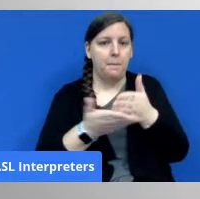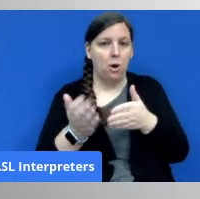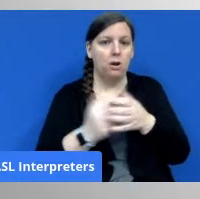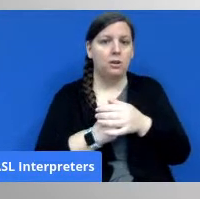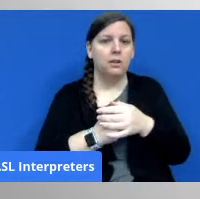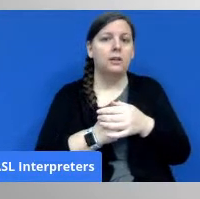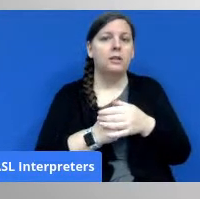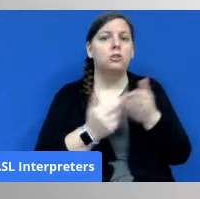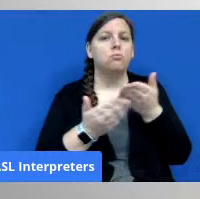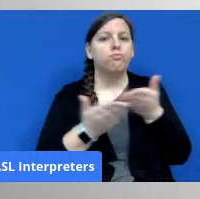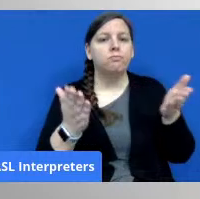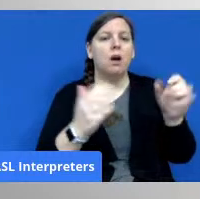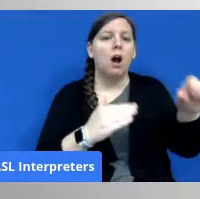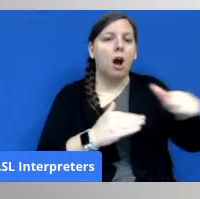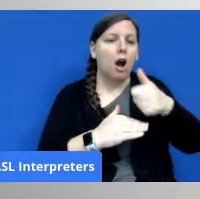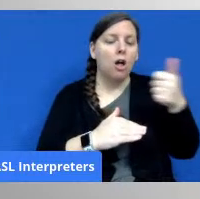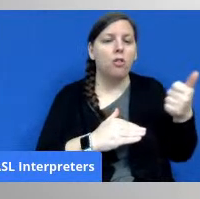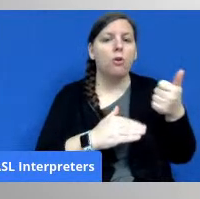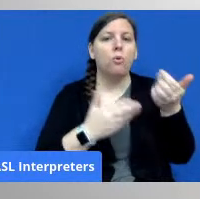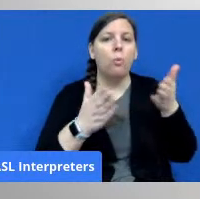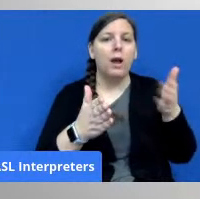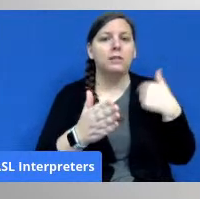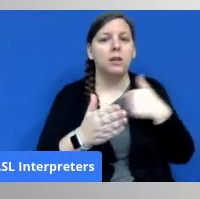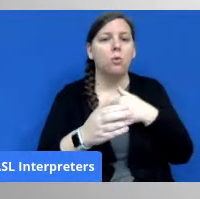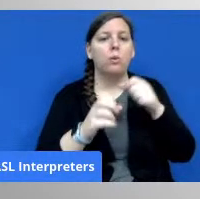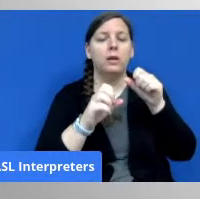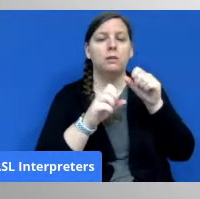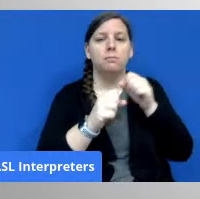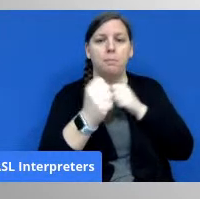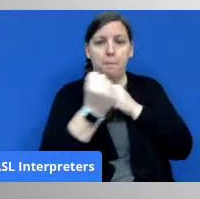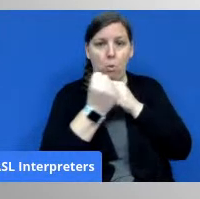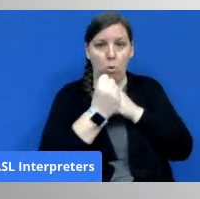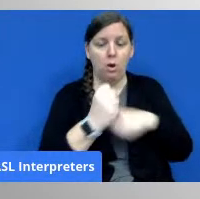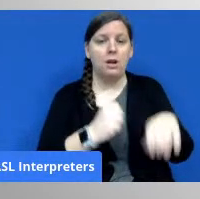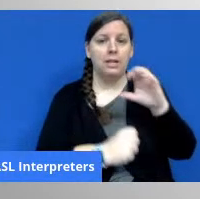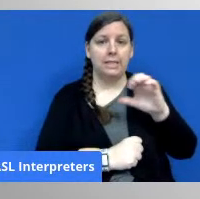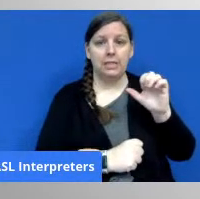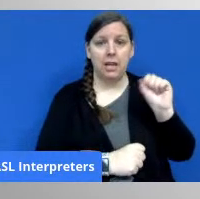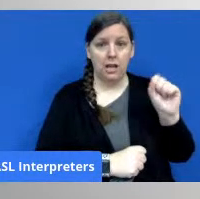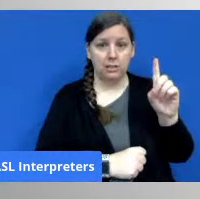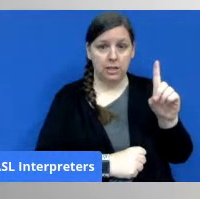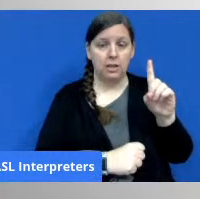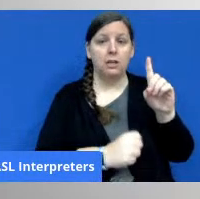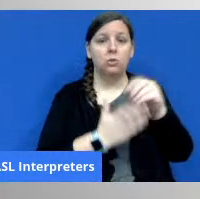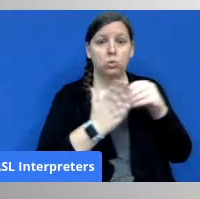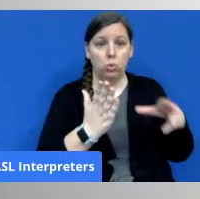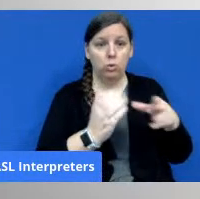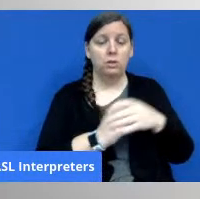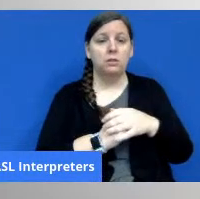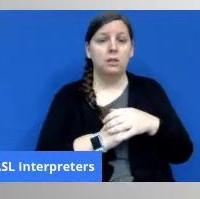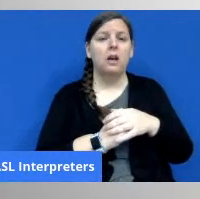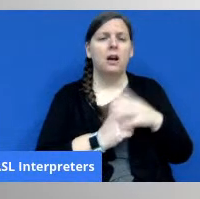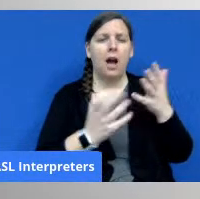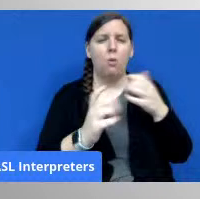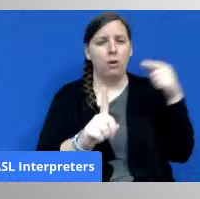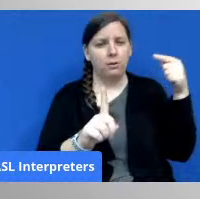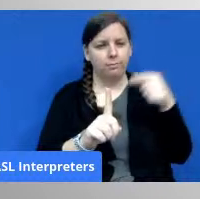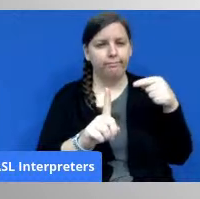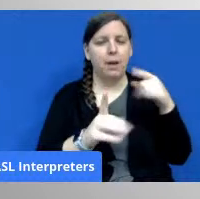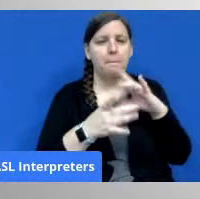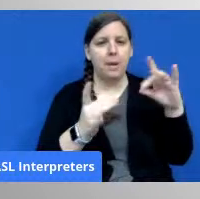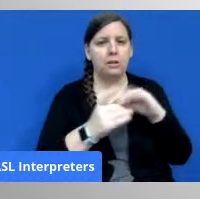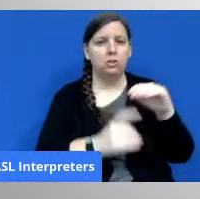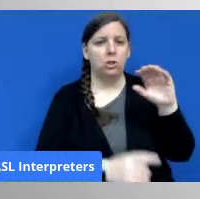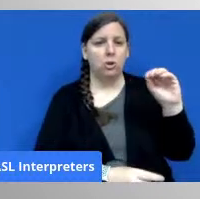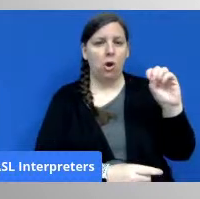have been around for a long time. I particularly wanted to mention the work that is going on at Oasis at Pinewoods. I know